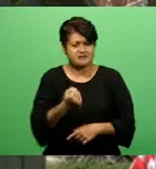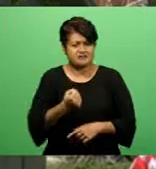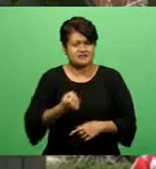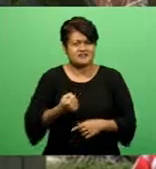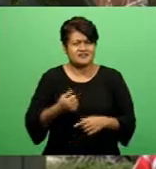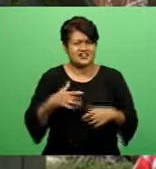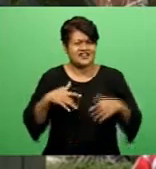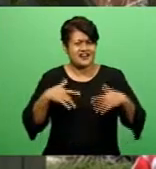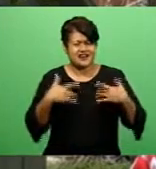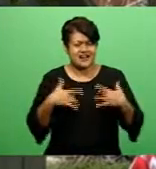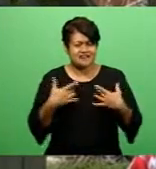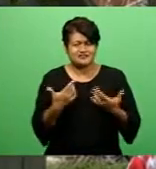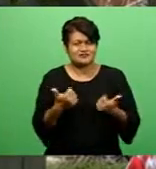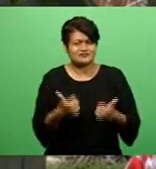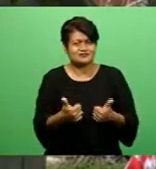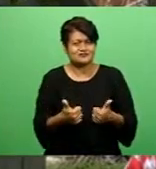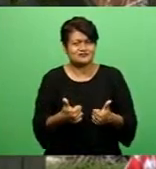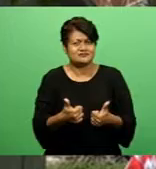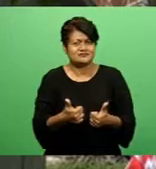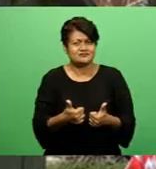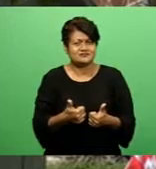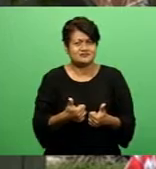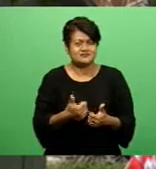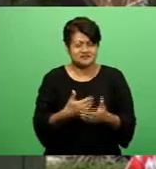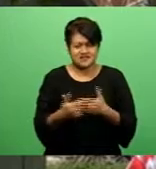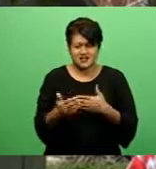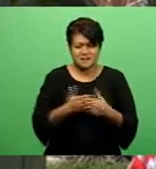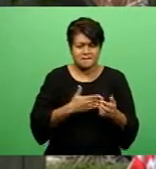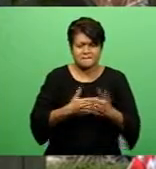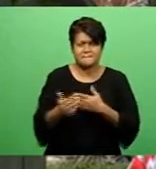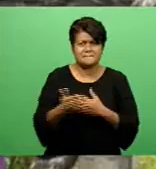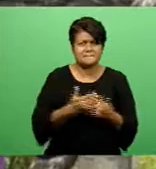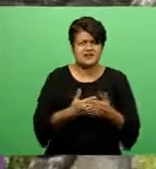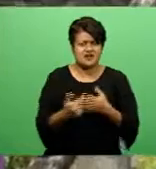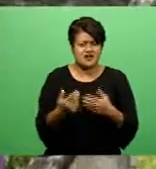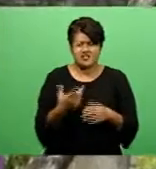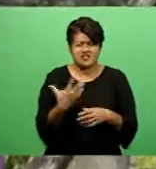spite of the remoteness, they're